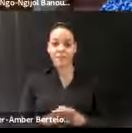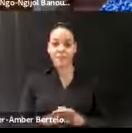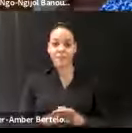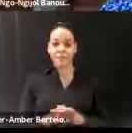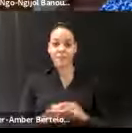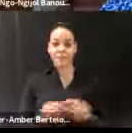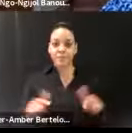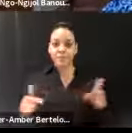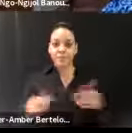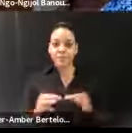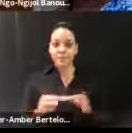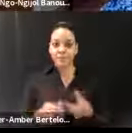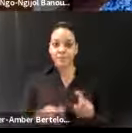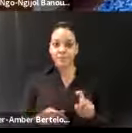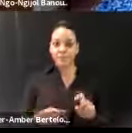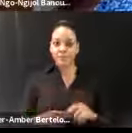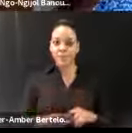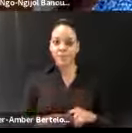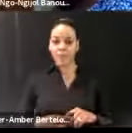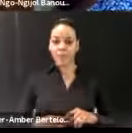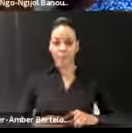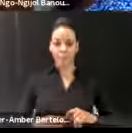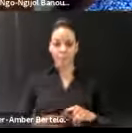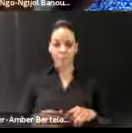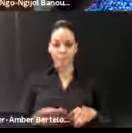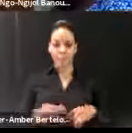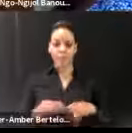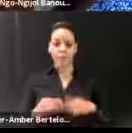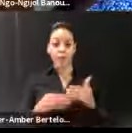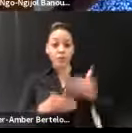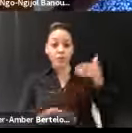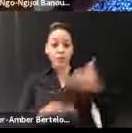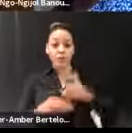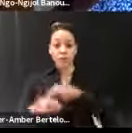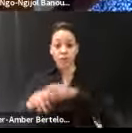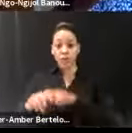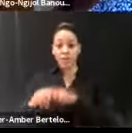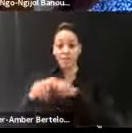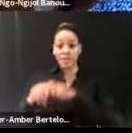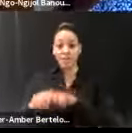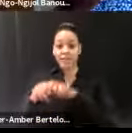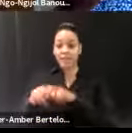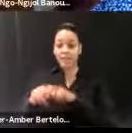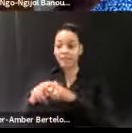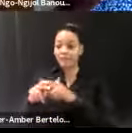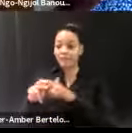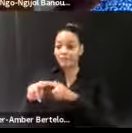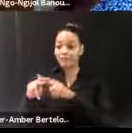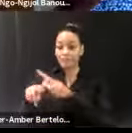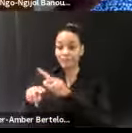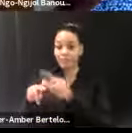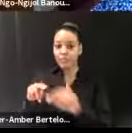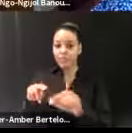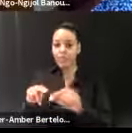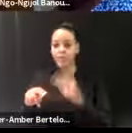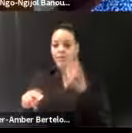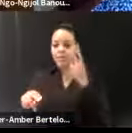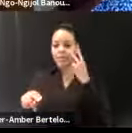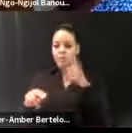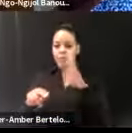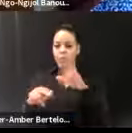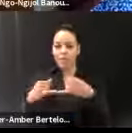Is you window seat on Euro rail, dejected ballads on loop, dragging one line so it